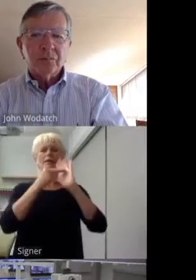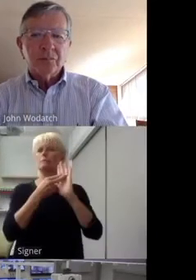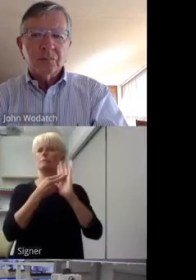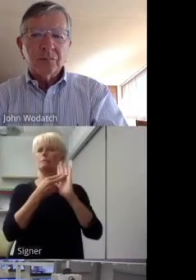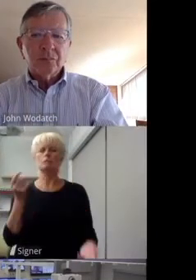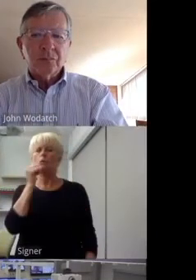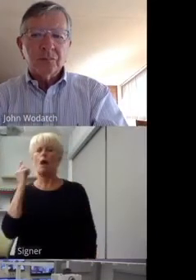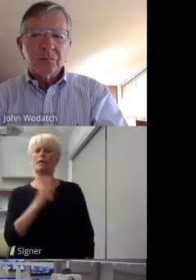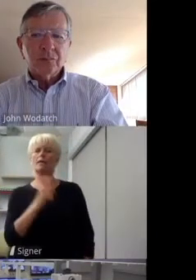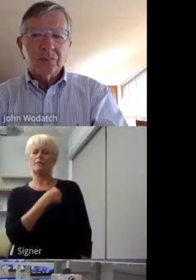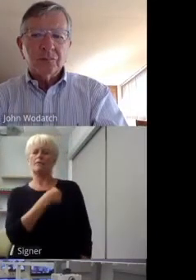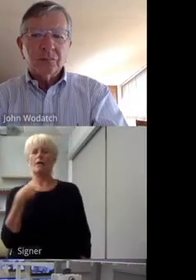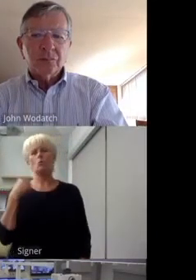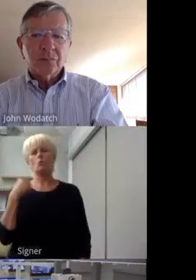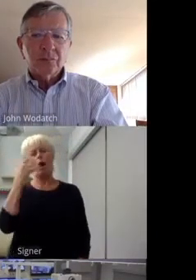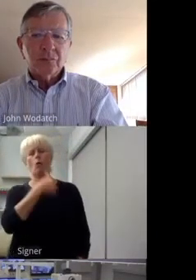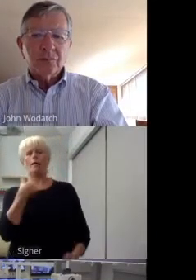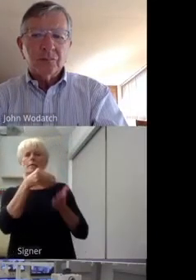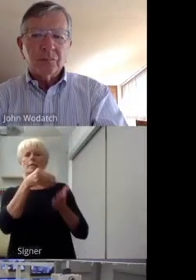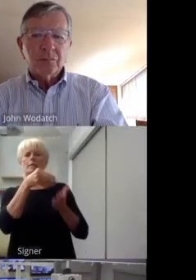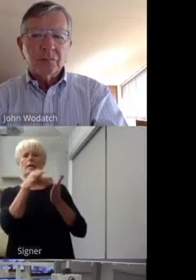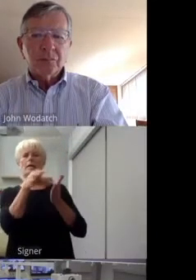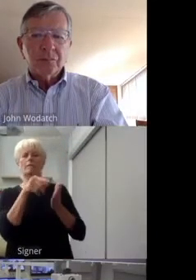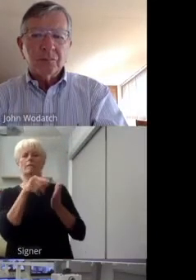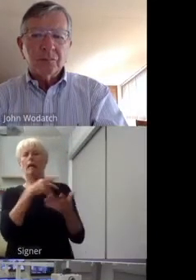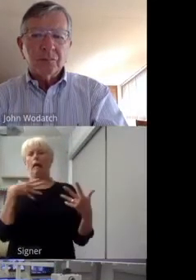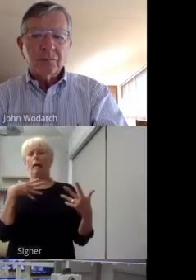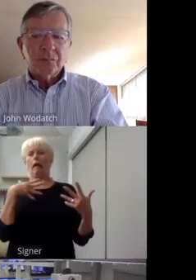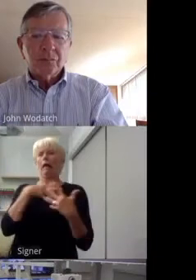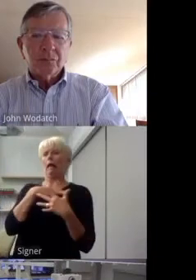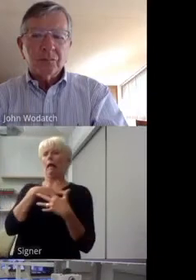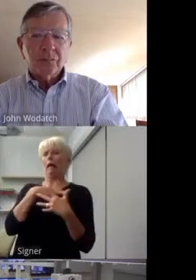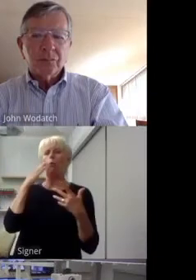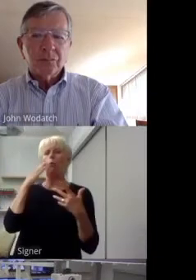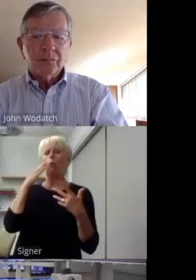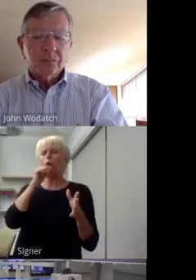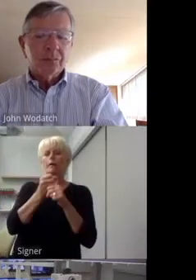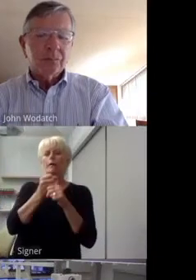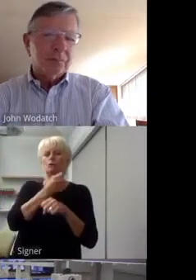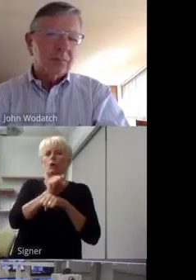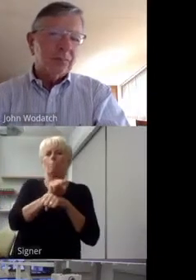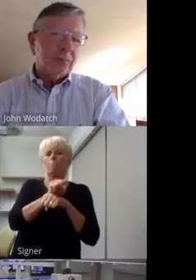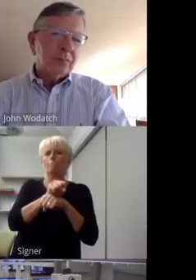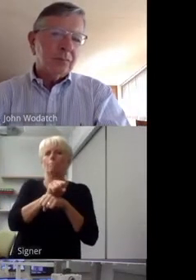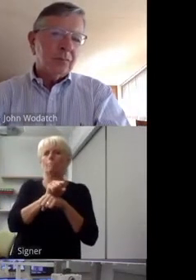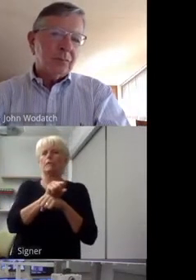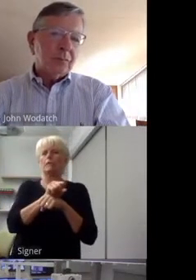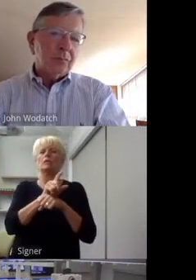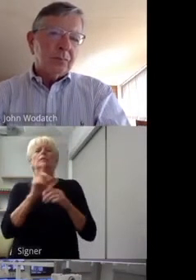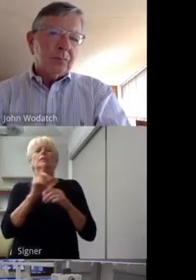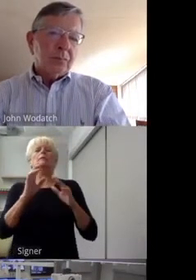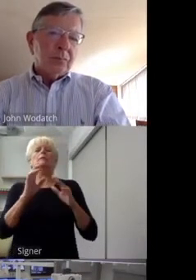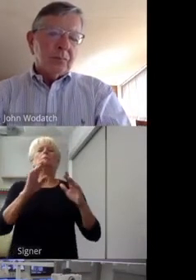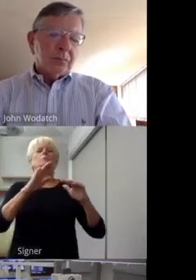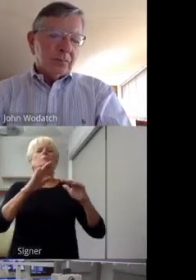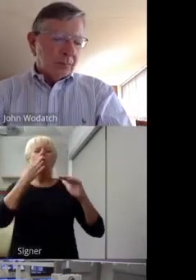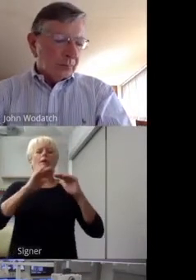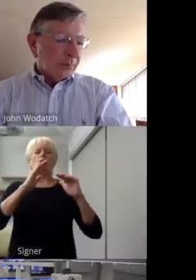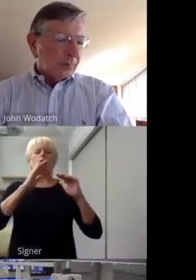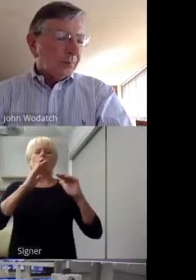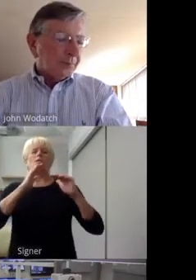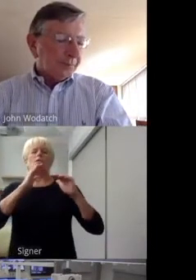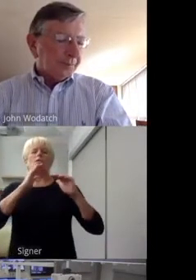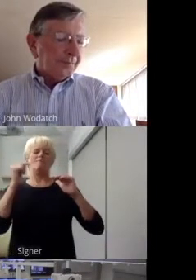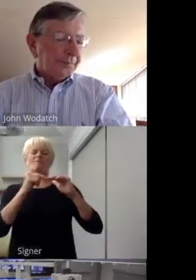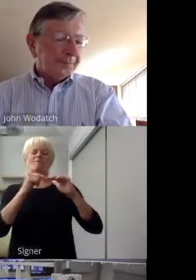fear that they're going to lose the job if they try to do more. So that principally, I would say that that's the resistance rather than not wanting to help